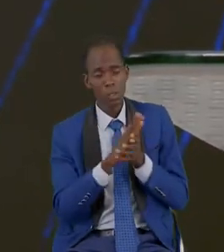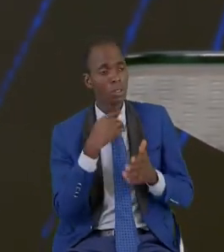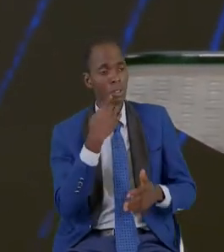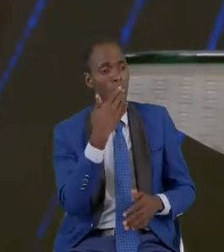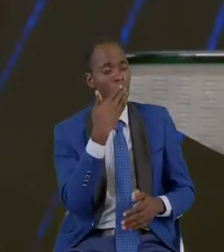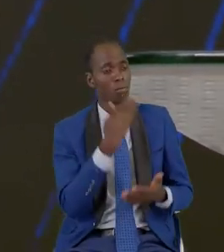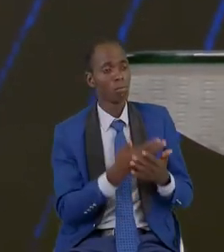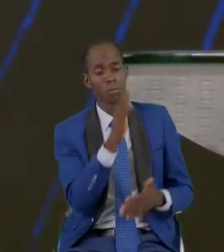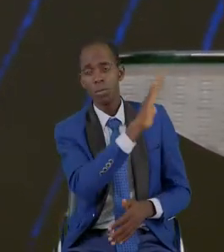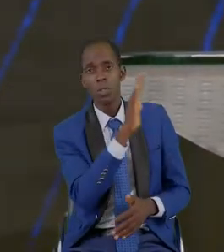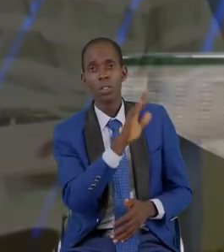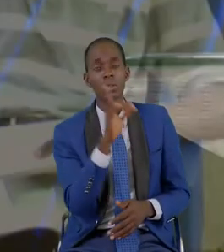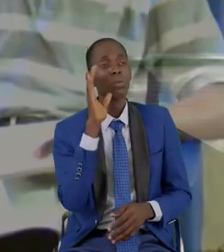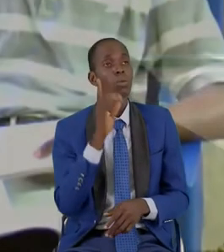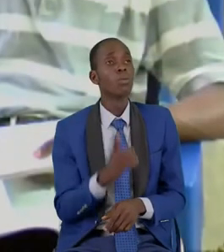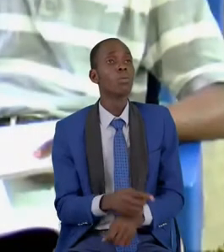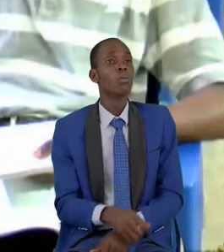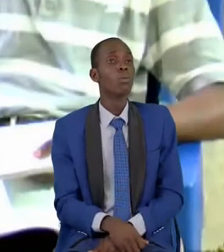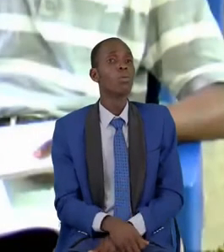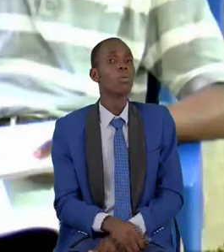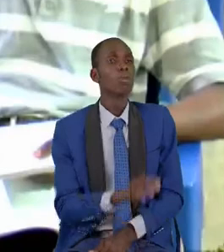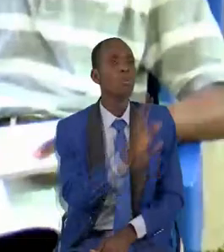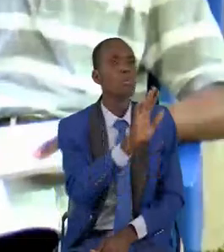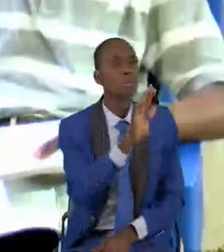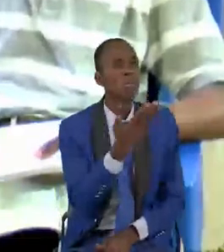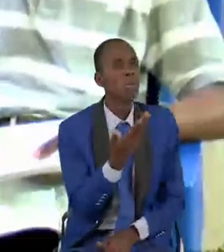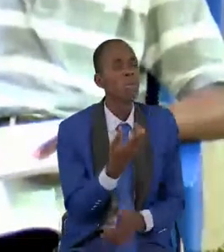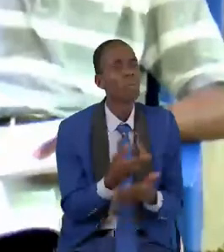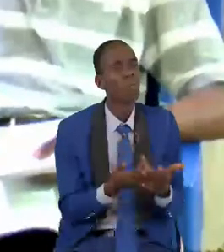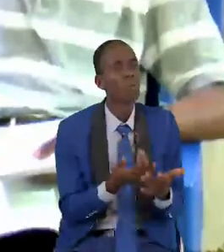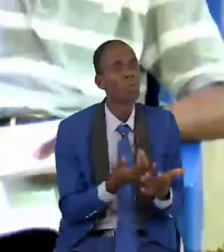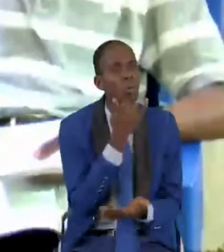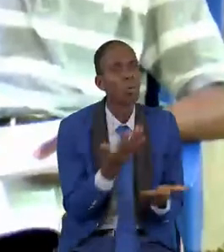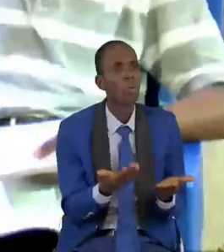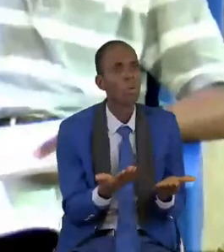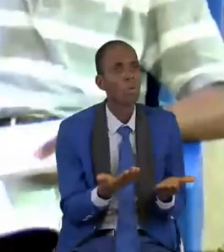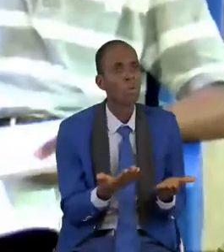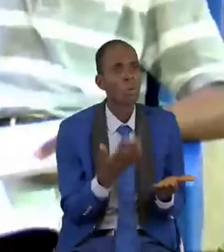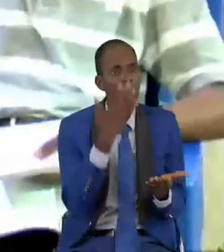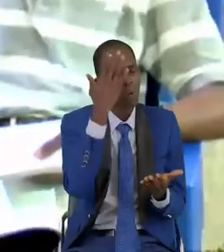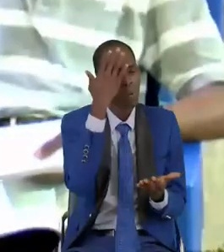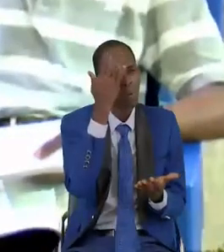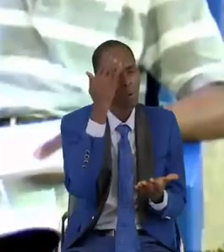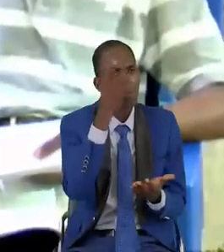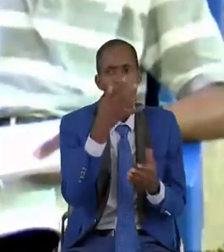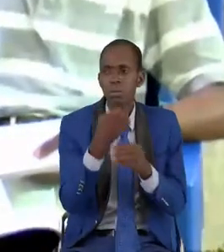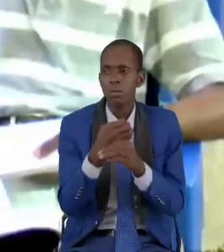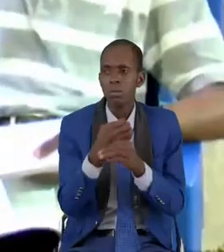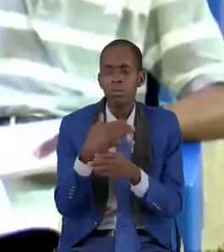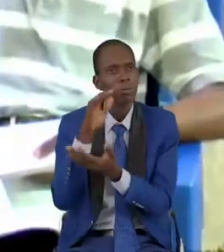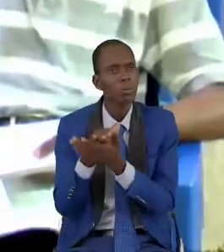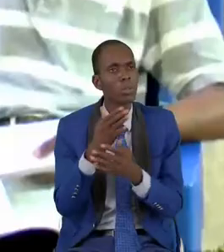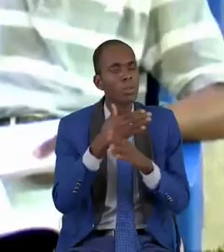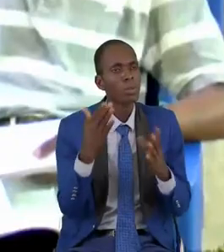going to be saying, man, what's the matter now? Why are you taking my wife away? What have I